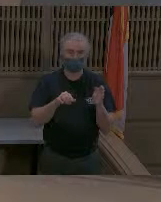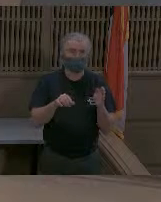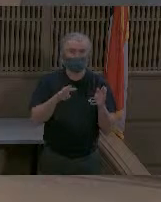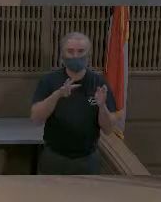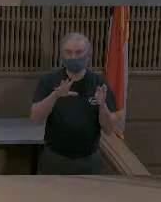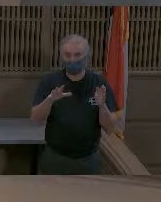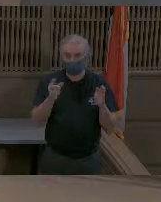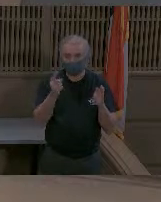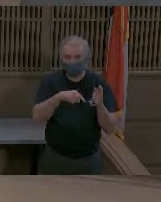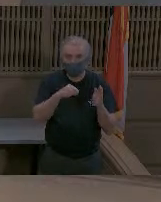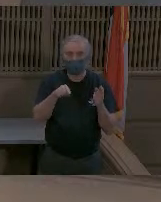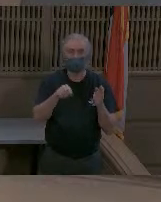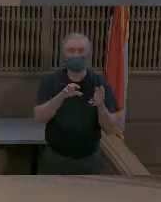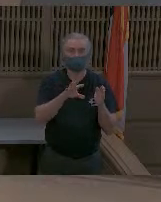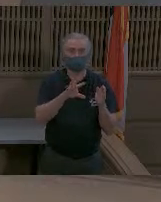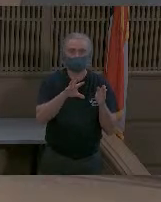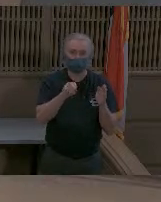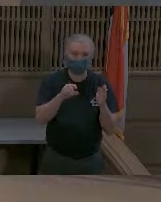get vaccinated